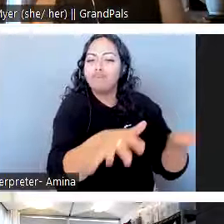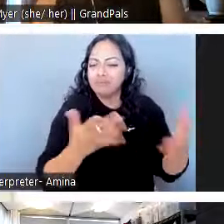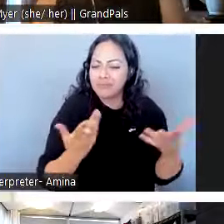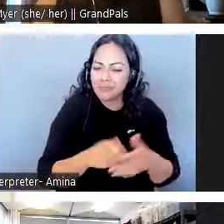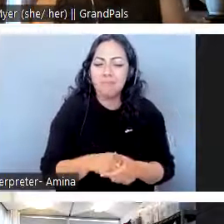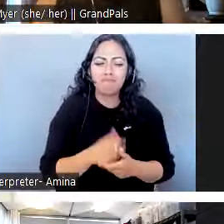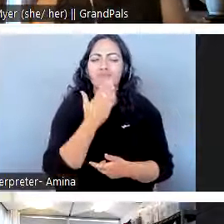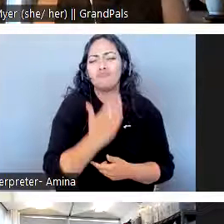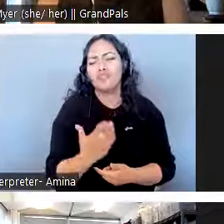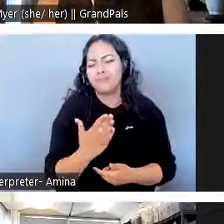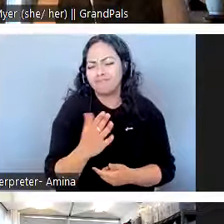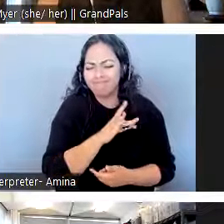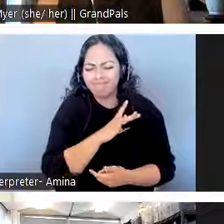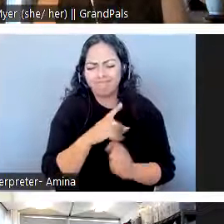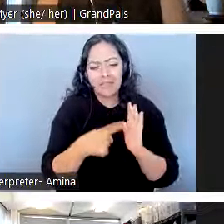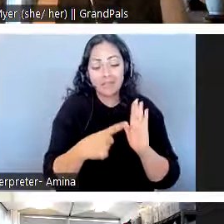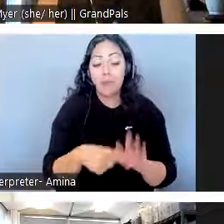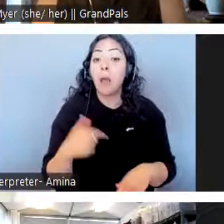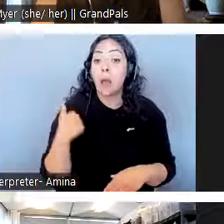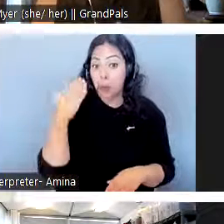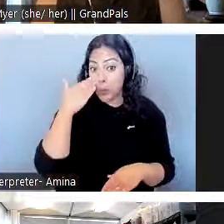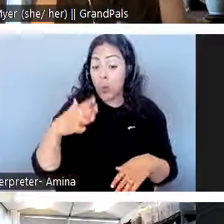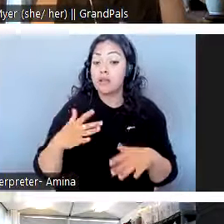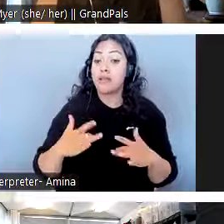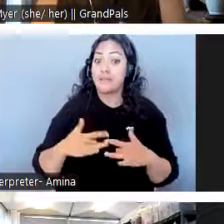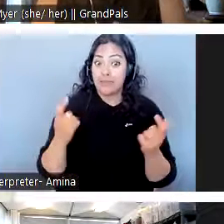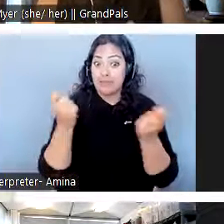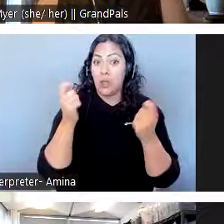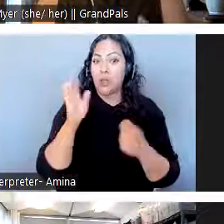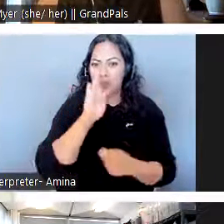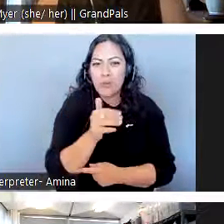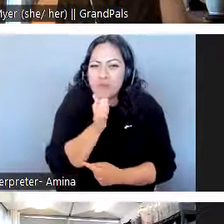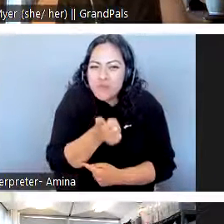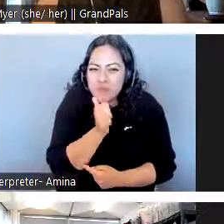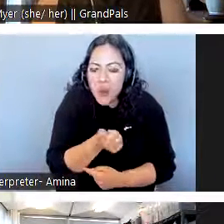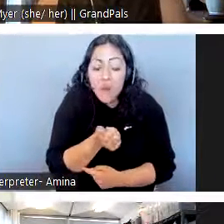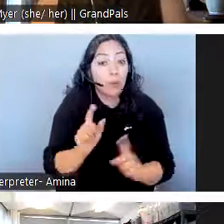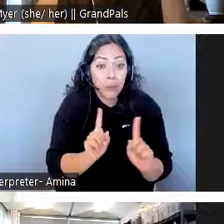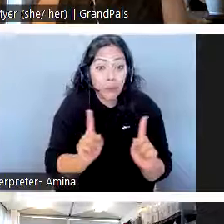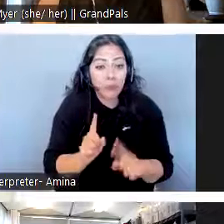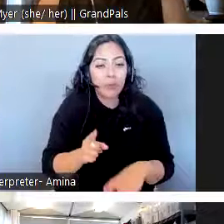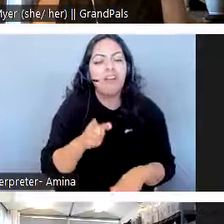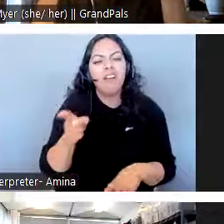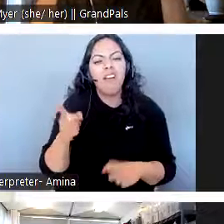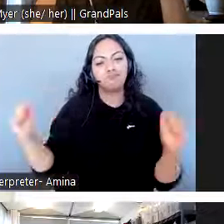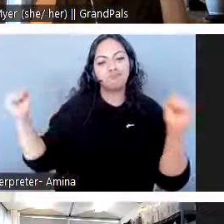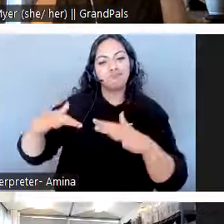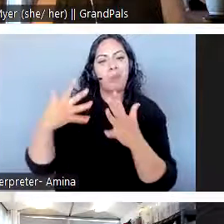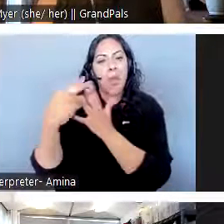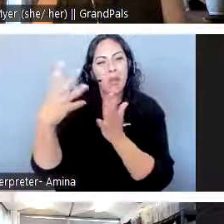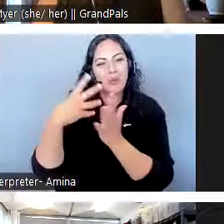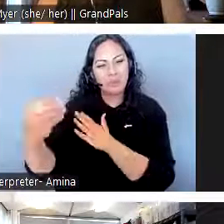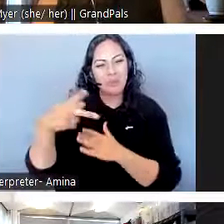there's one happening tomorrow for the celebratory event, and it's actually happening at a conservation park. And